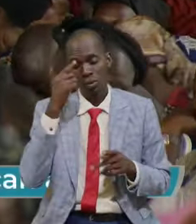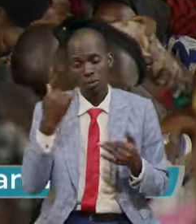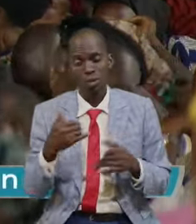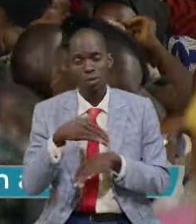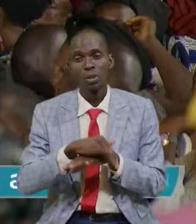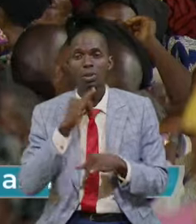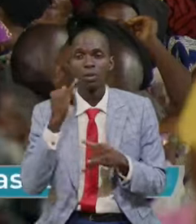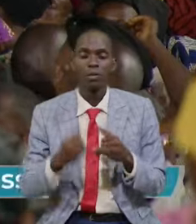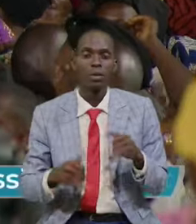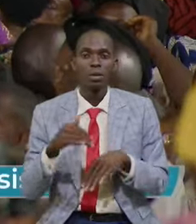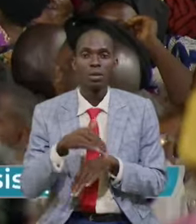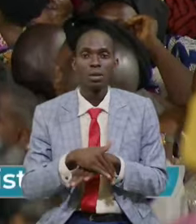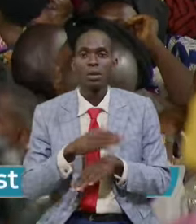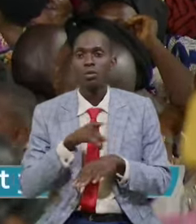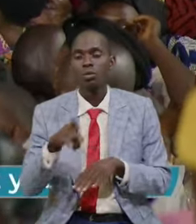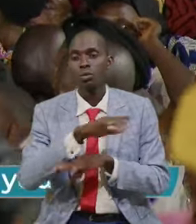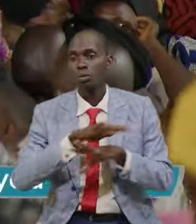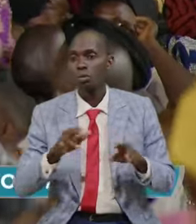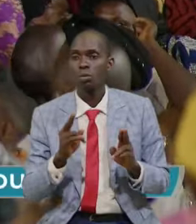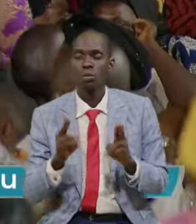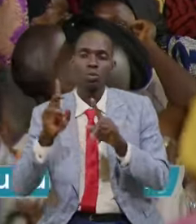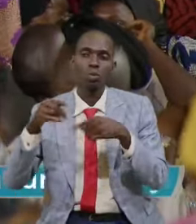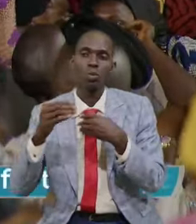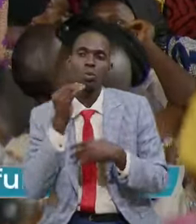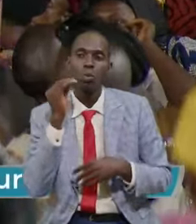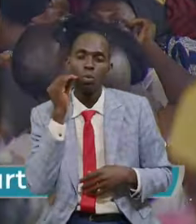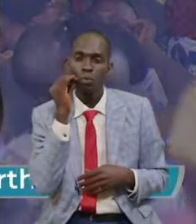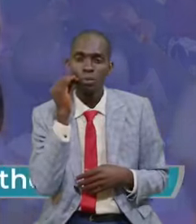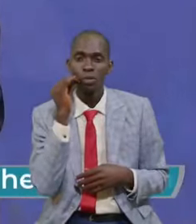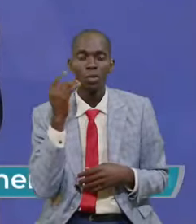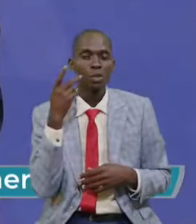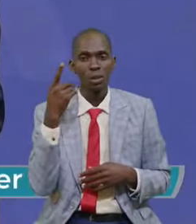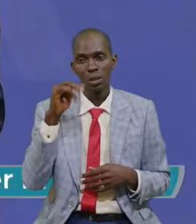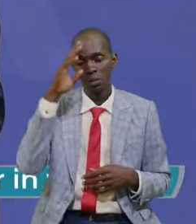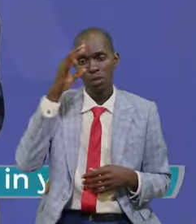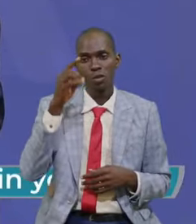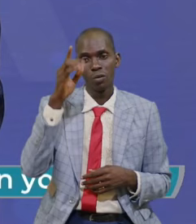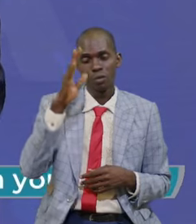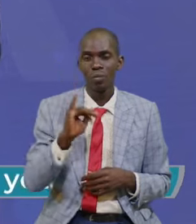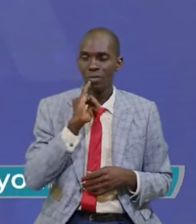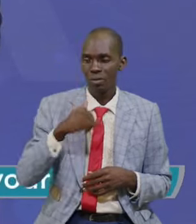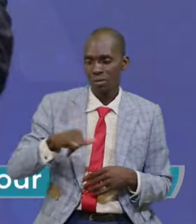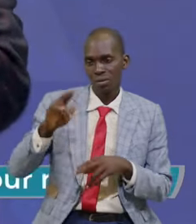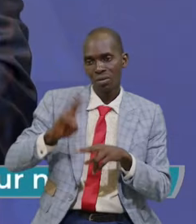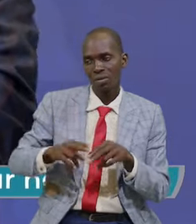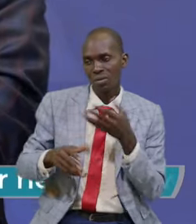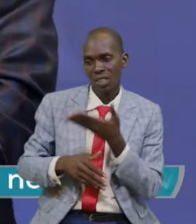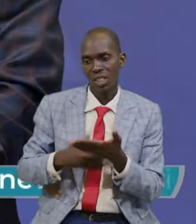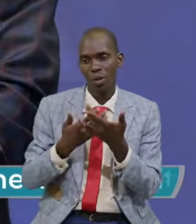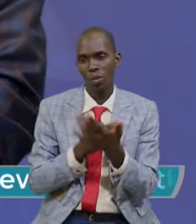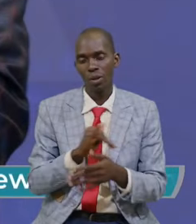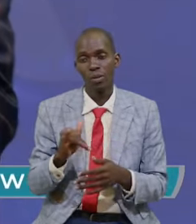is not in a hurry. You see him seated, he's waiting. As soon as we are through